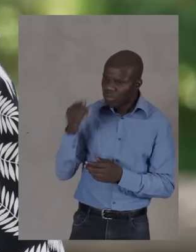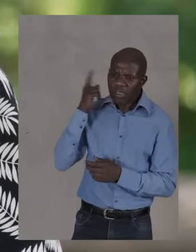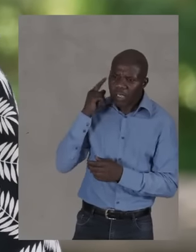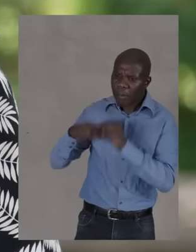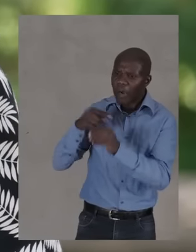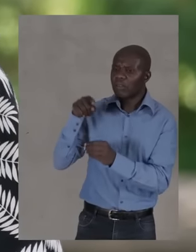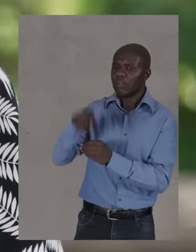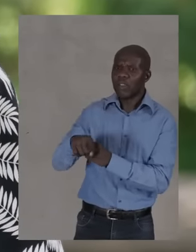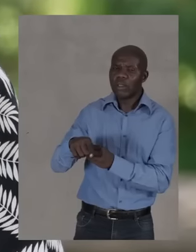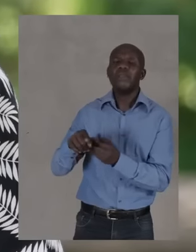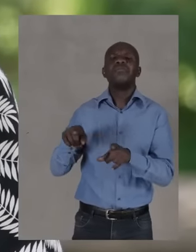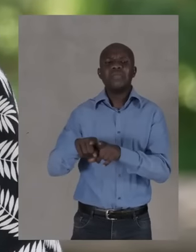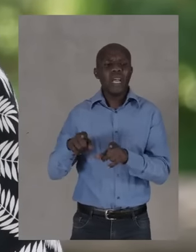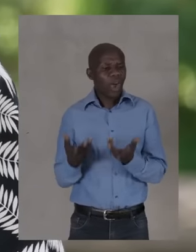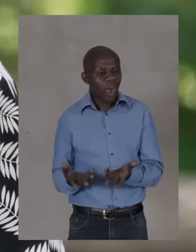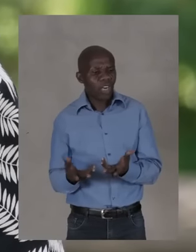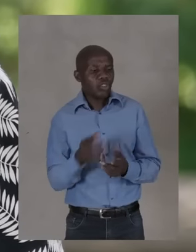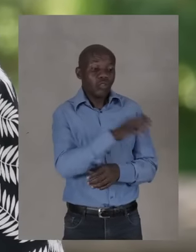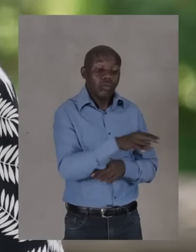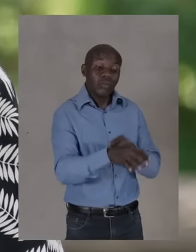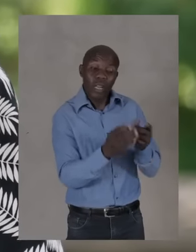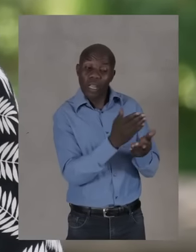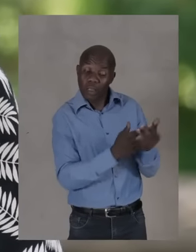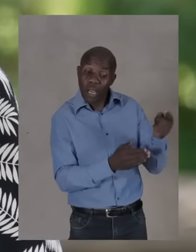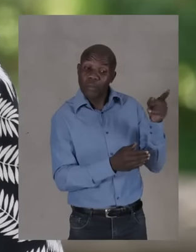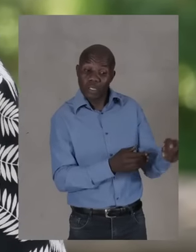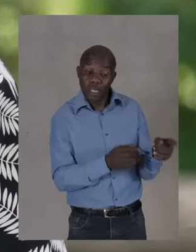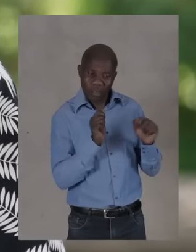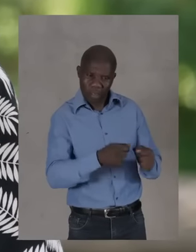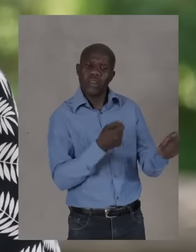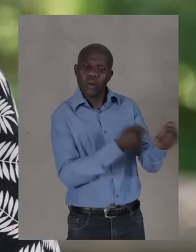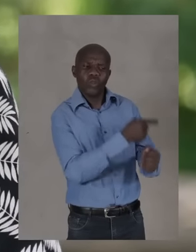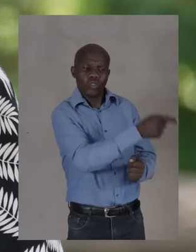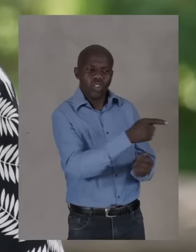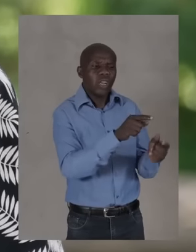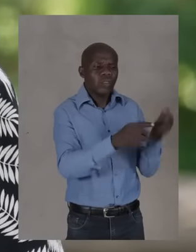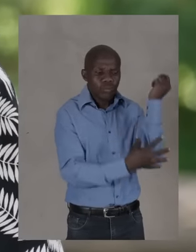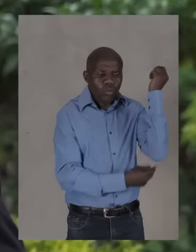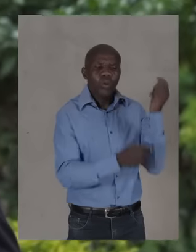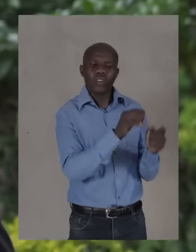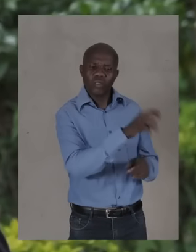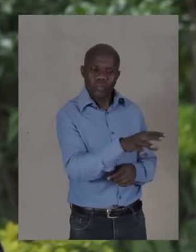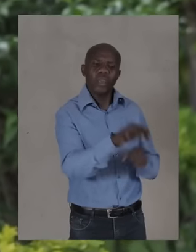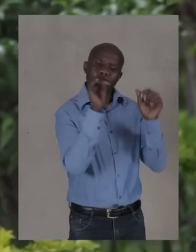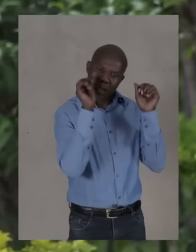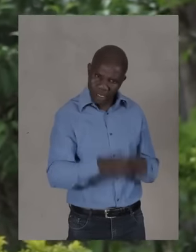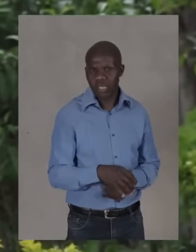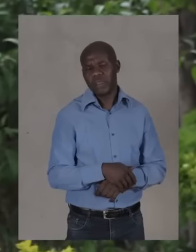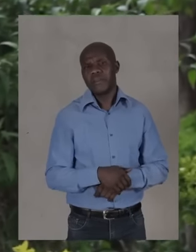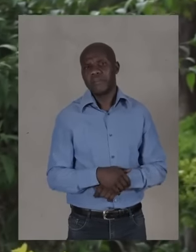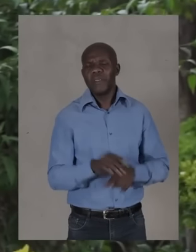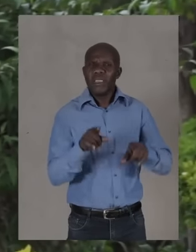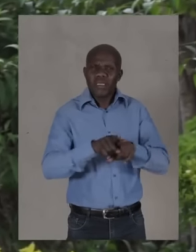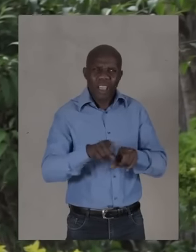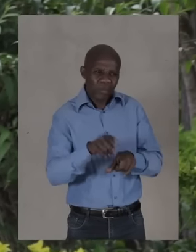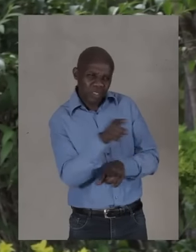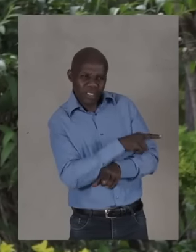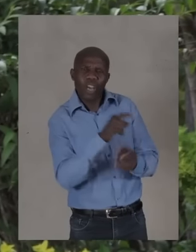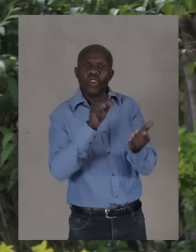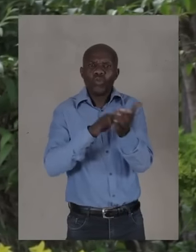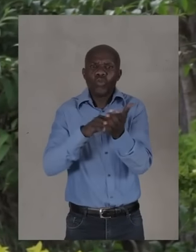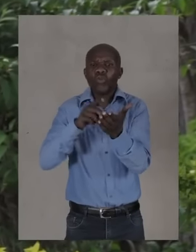have you heard about this thing that has come? It seems some of our children should be sponsored, especially the vulnerable, or those